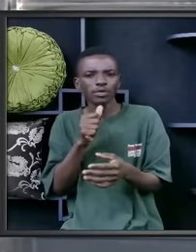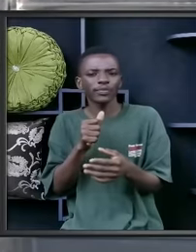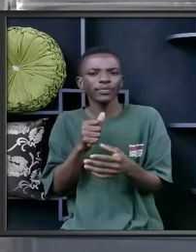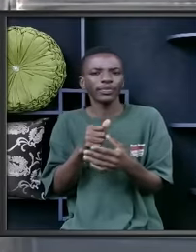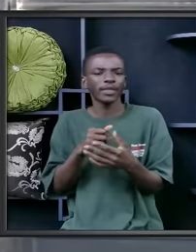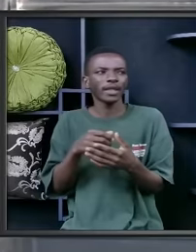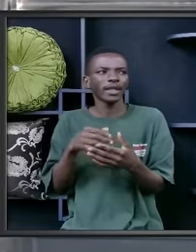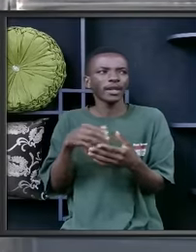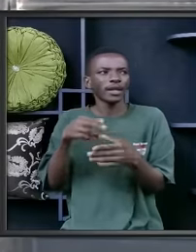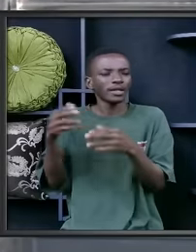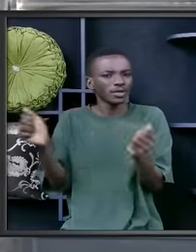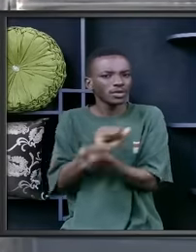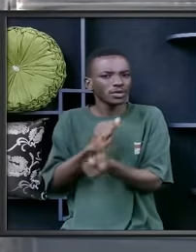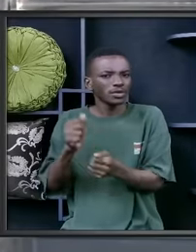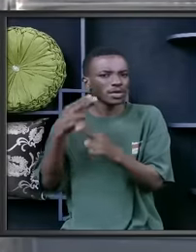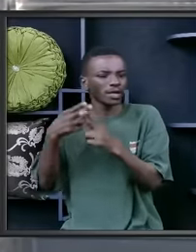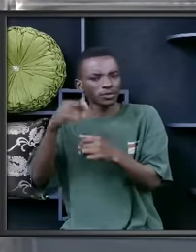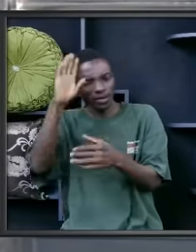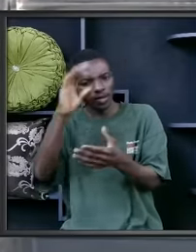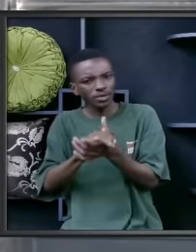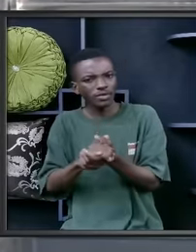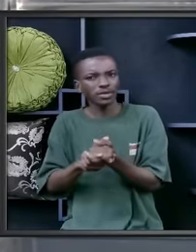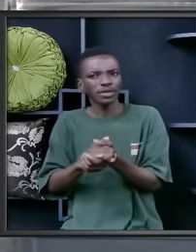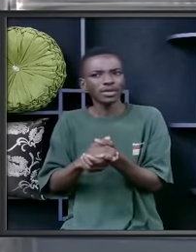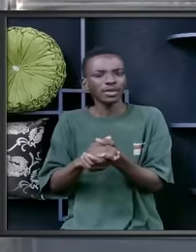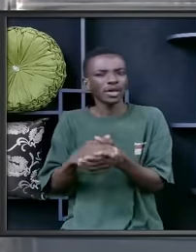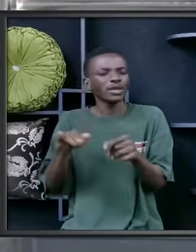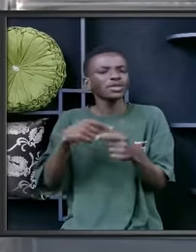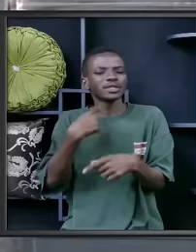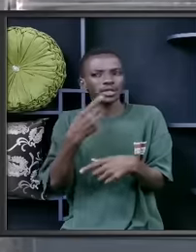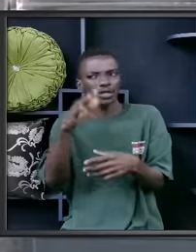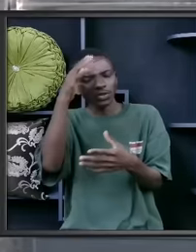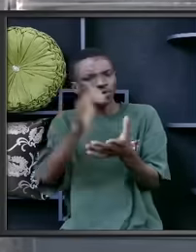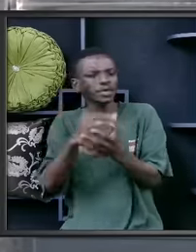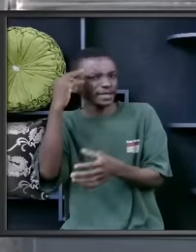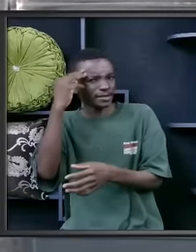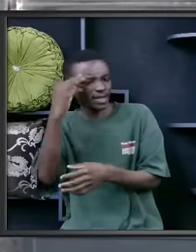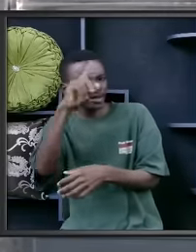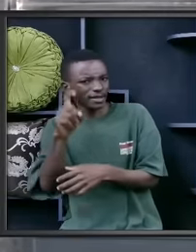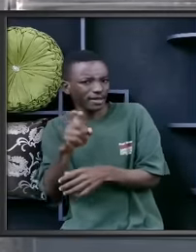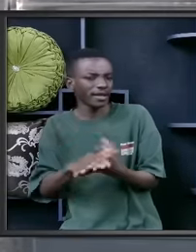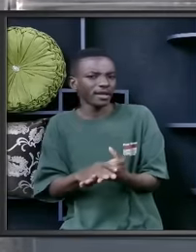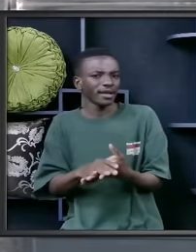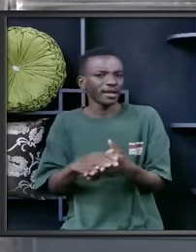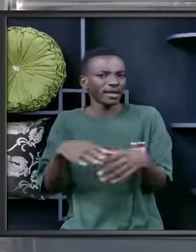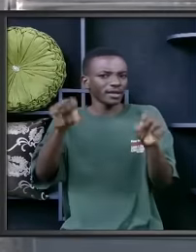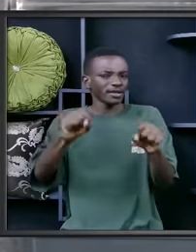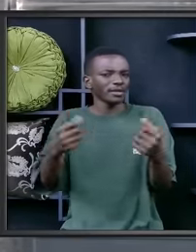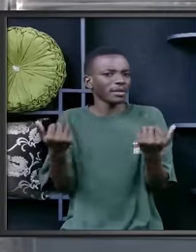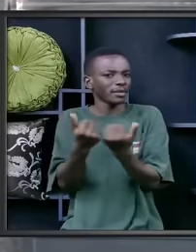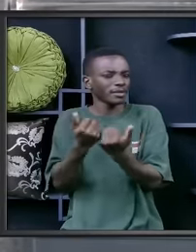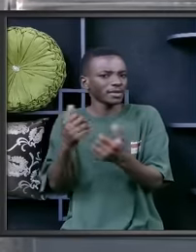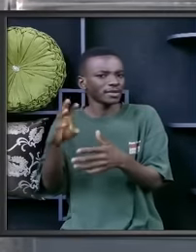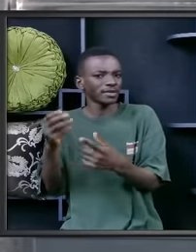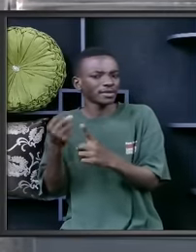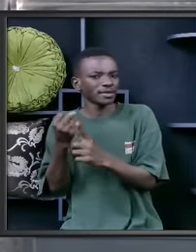the name of your husband. How you go tell me, say your husband, they mad. He go come to hospital. Okada, now you jam your pikin. Now you